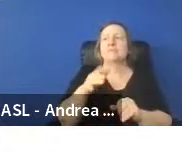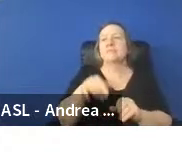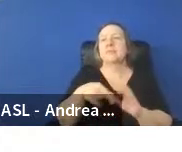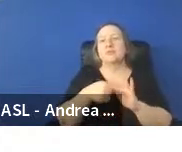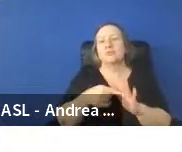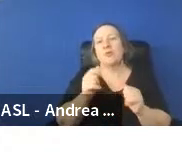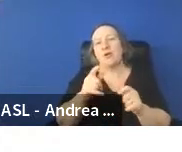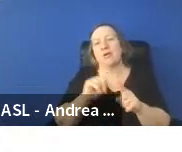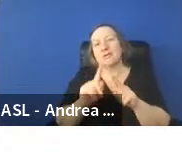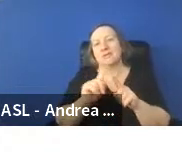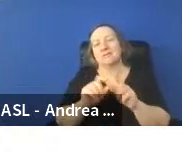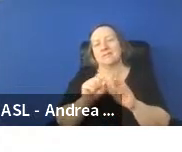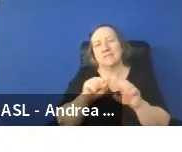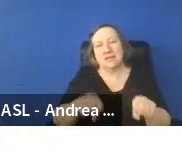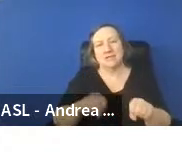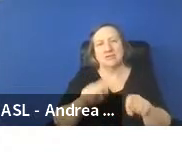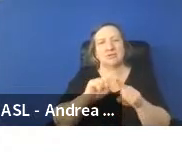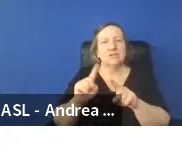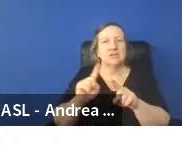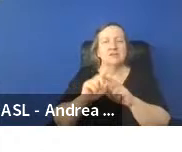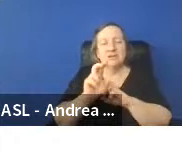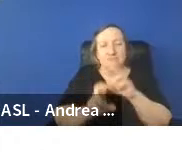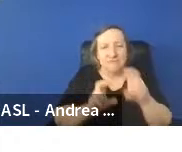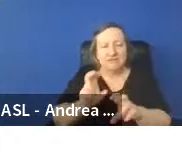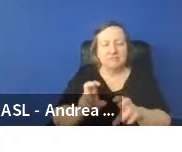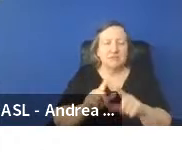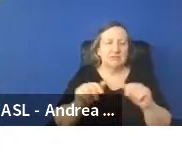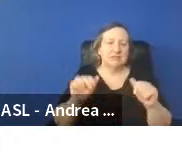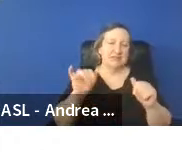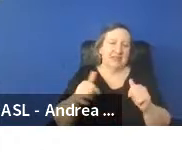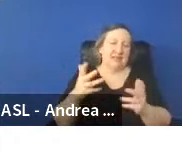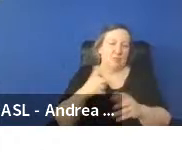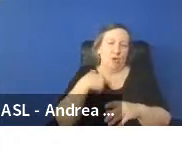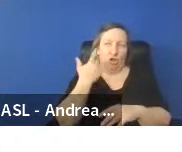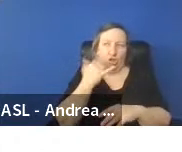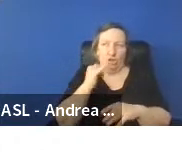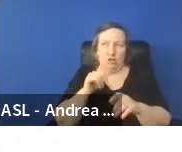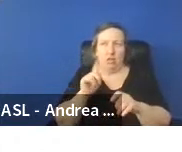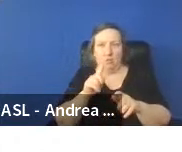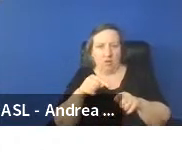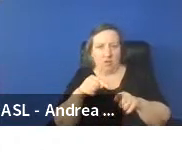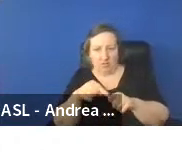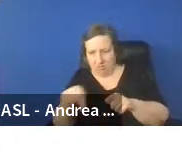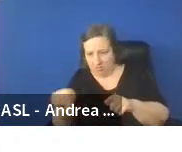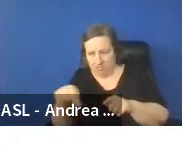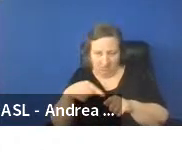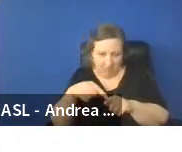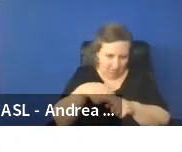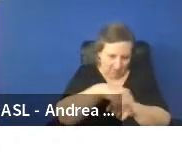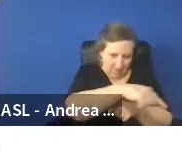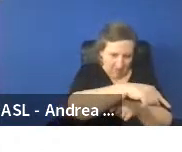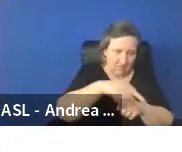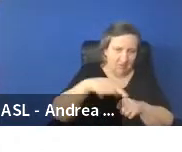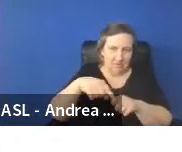of all the different investment scenarios. This is kind of what they look like, just to give you an idea of how this was done.